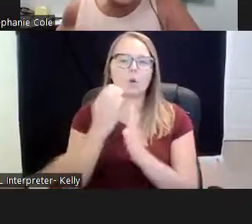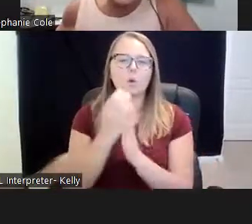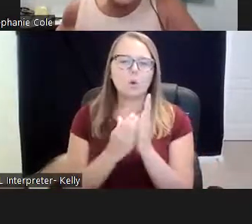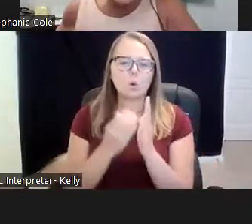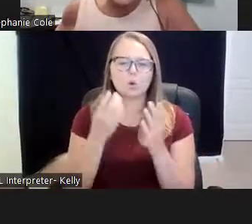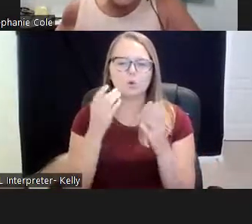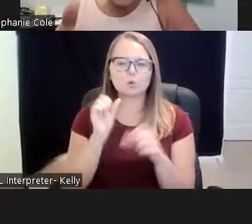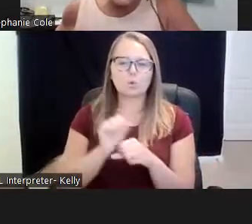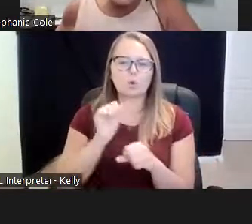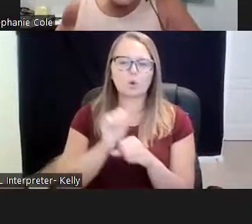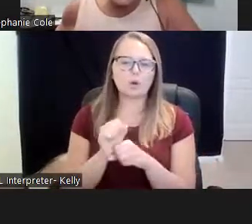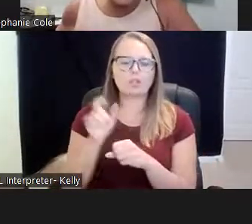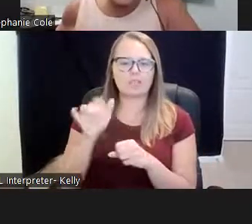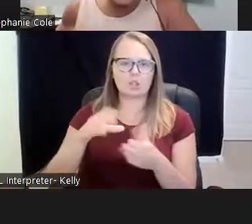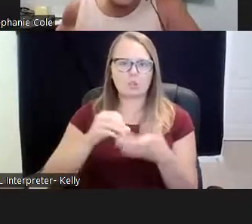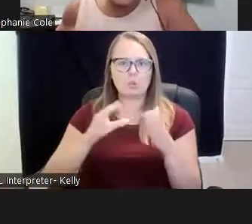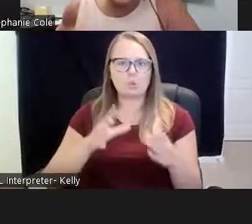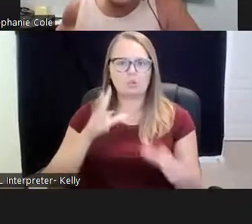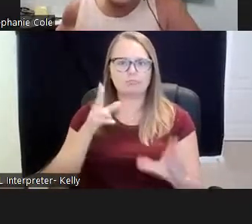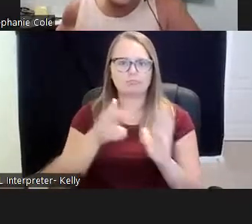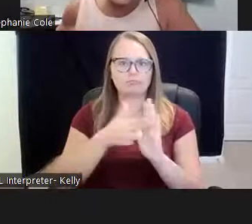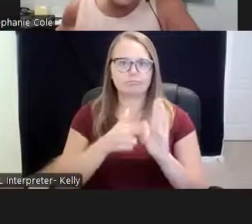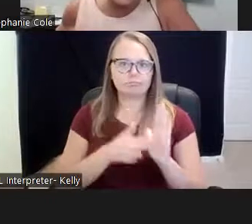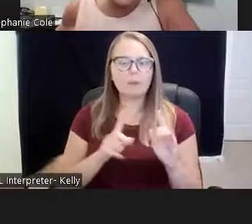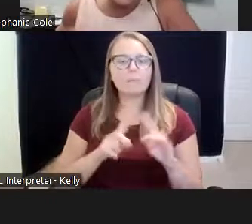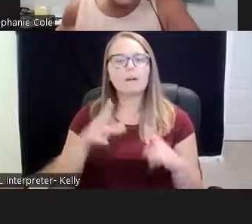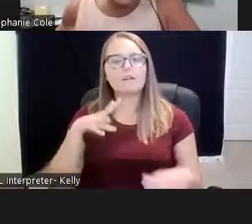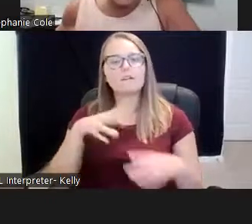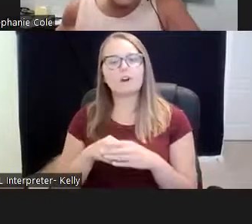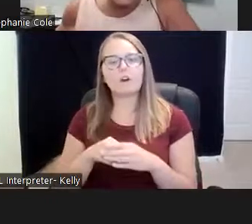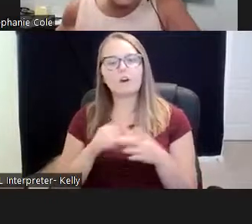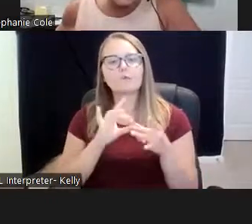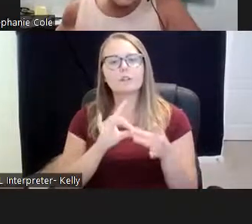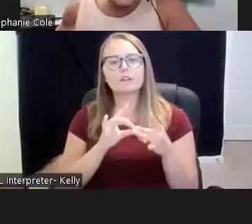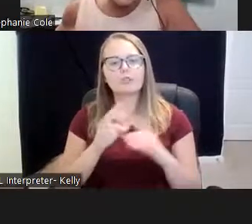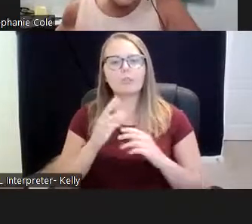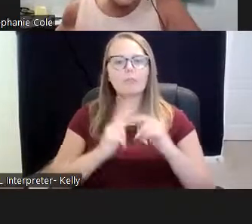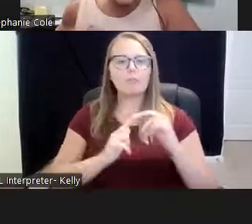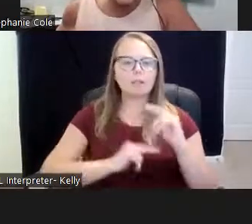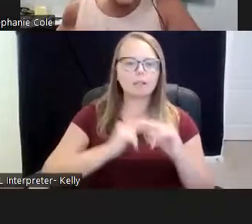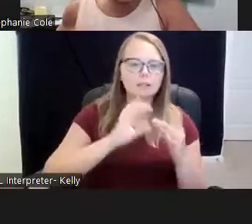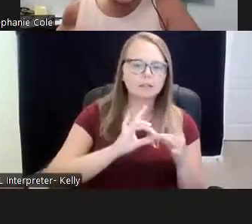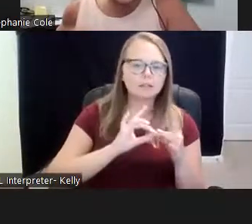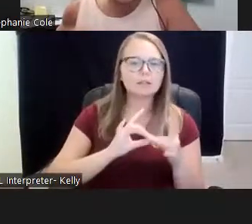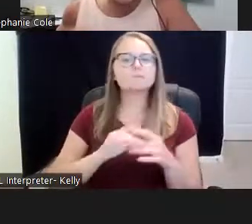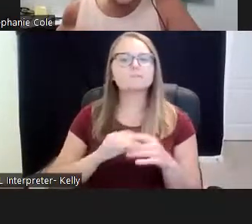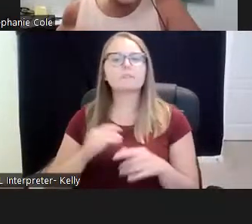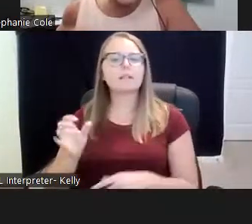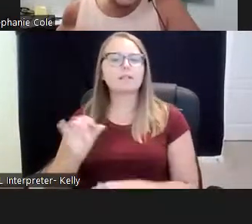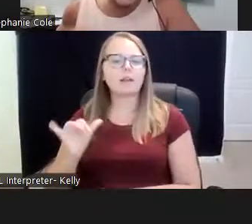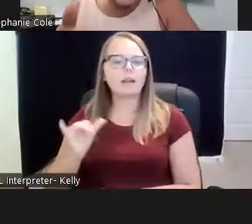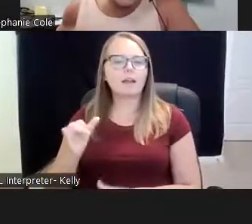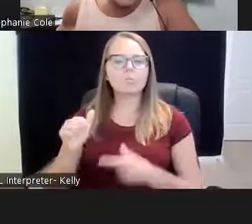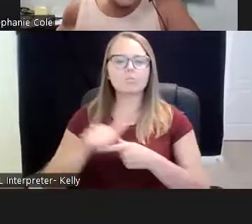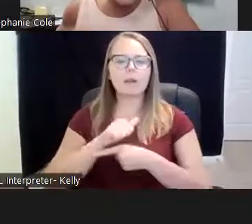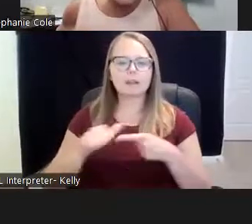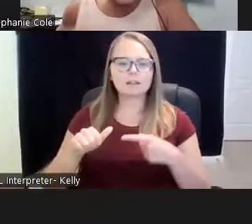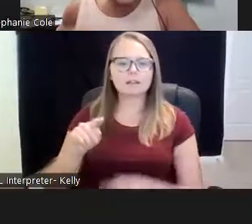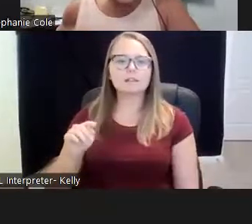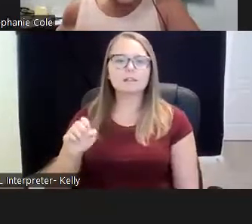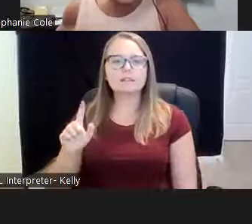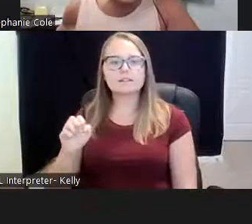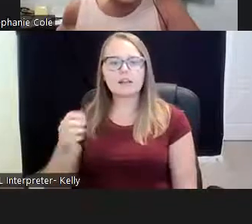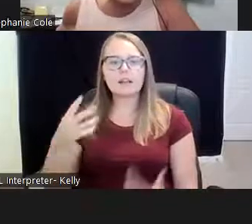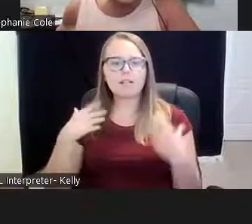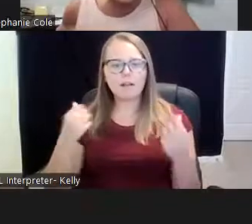enrolled in, but always involve an element of relationship building and reminiscence. And there's things like practice telehealth